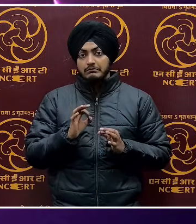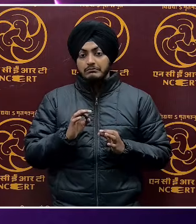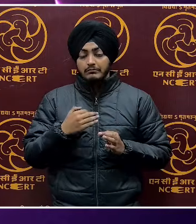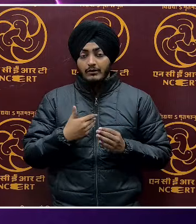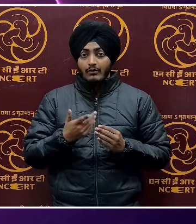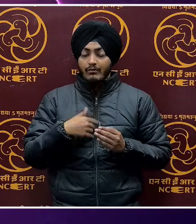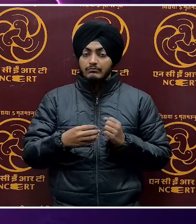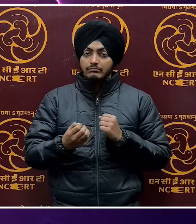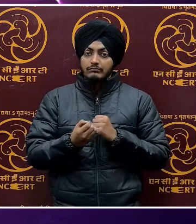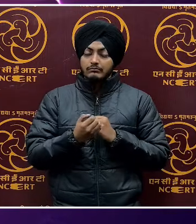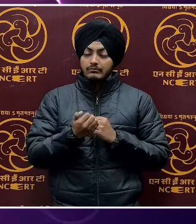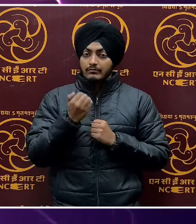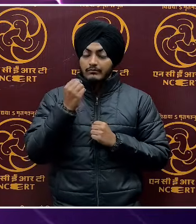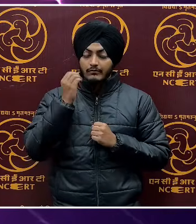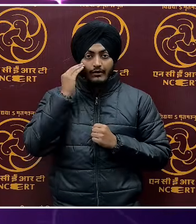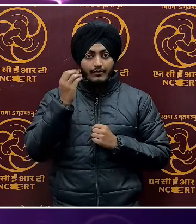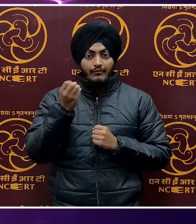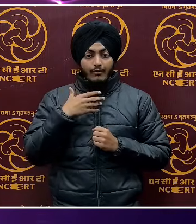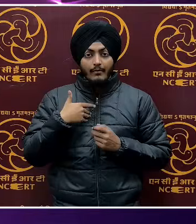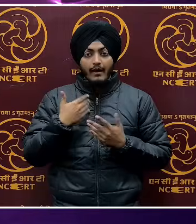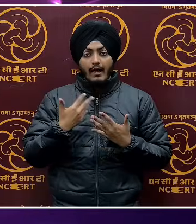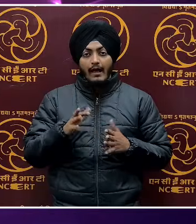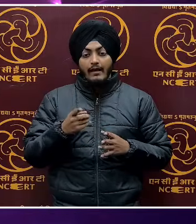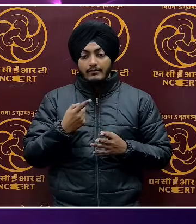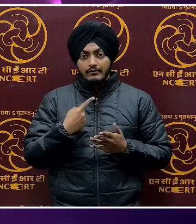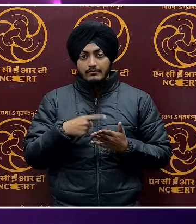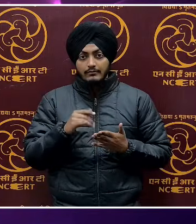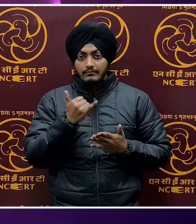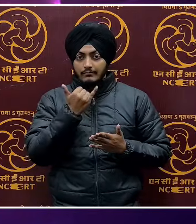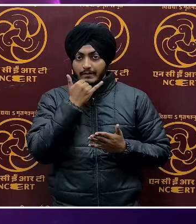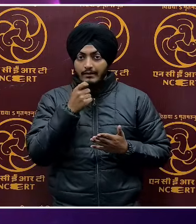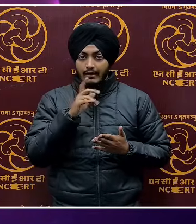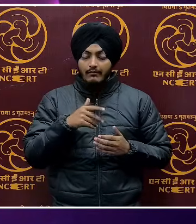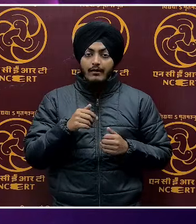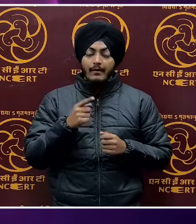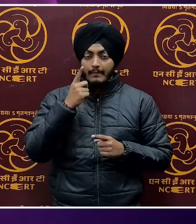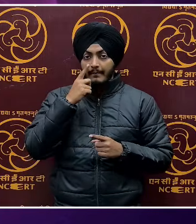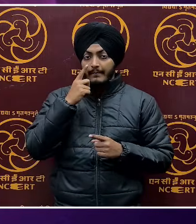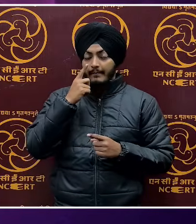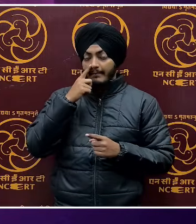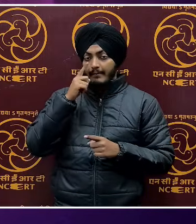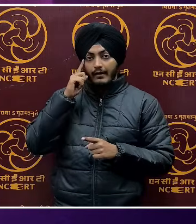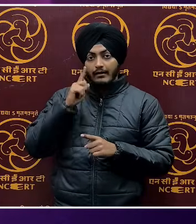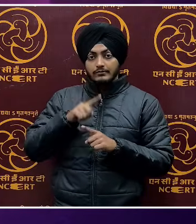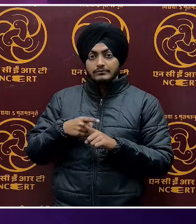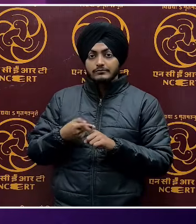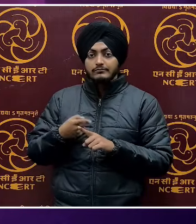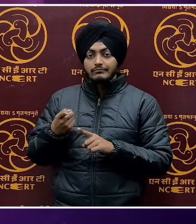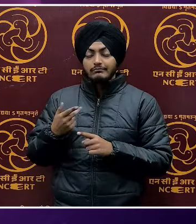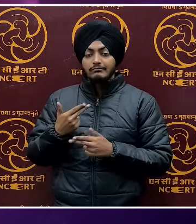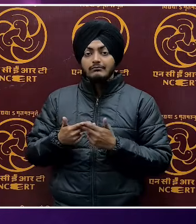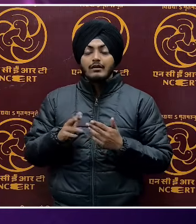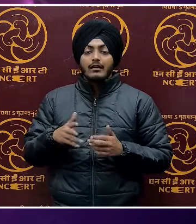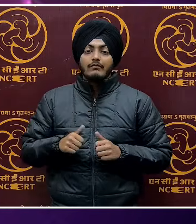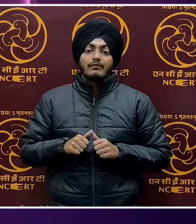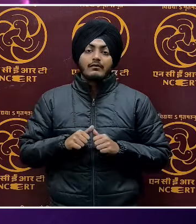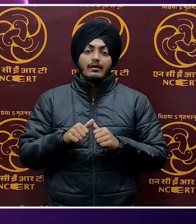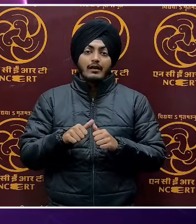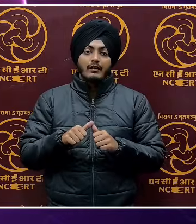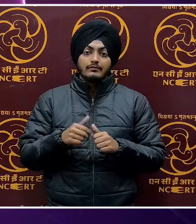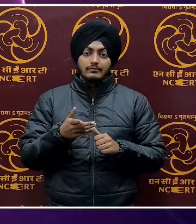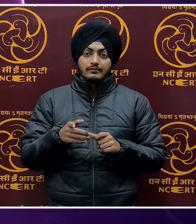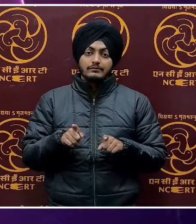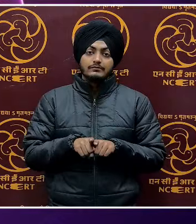us know if you didn't get anything correct, and ma'am will be able to solve that query of yours, and we